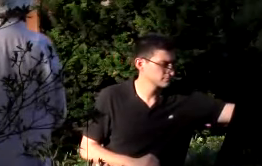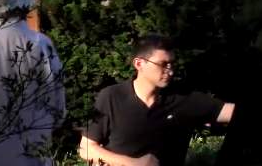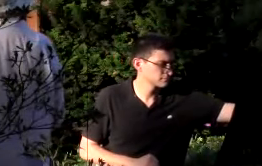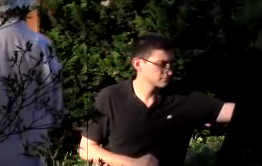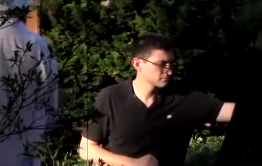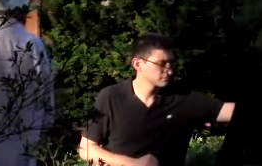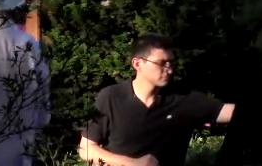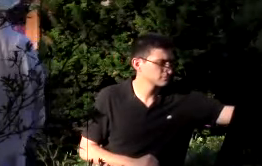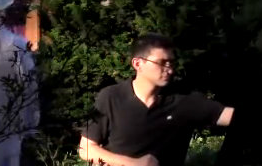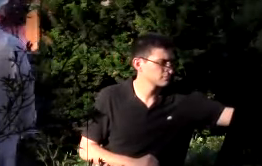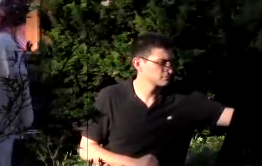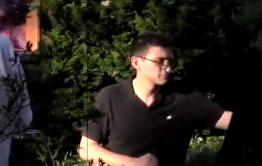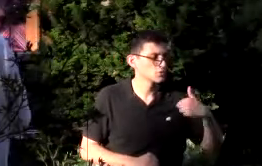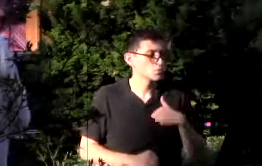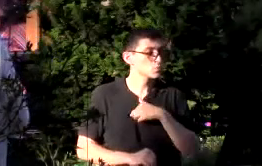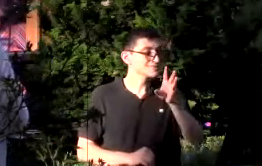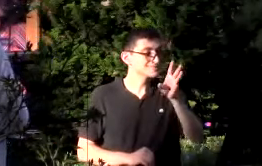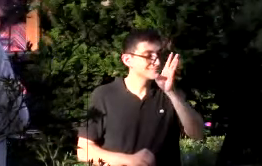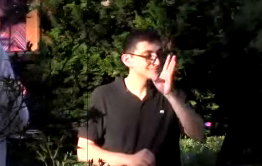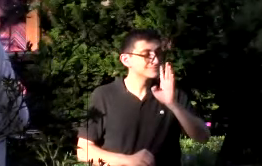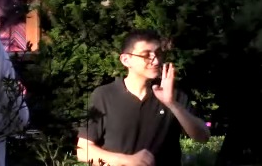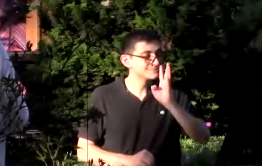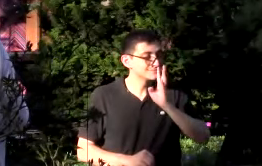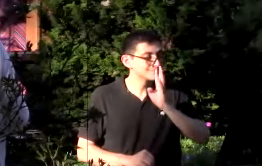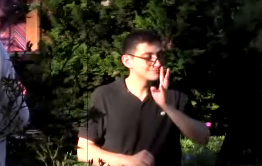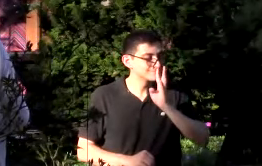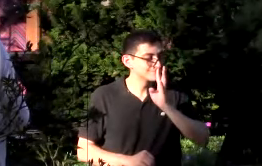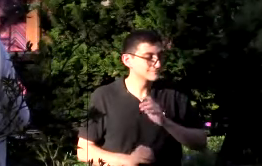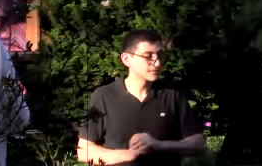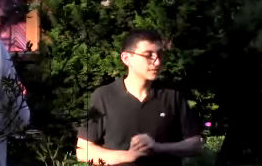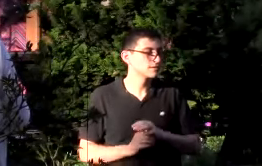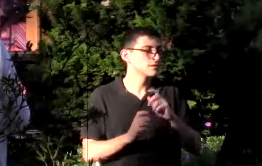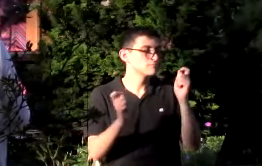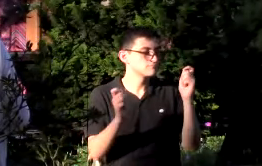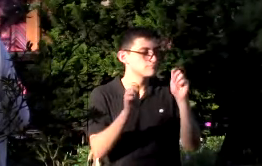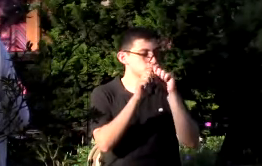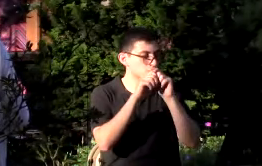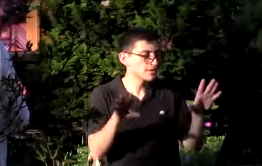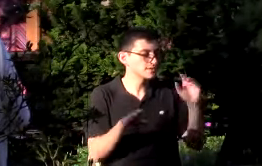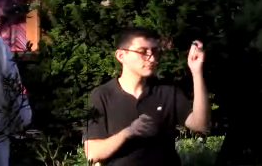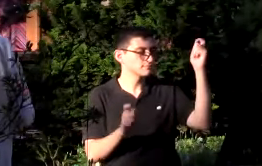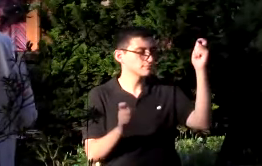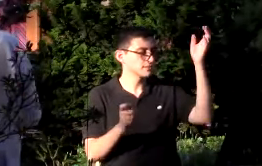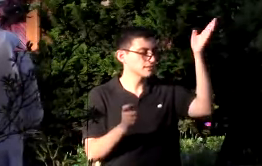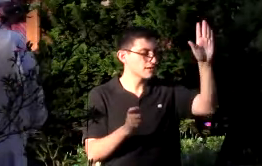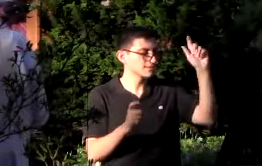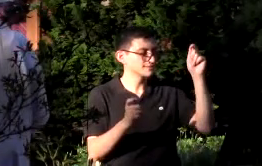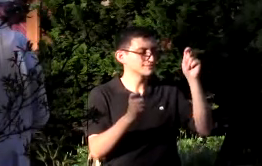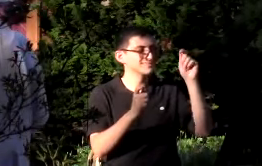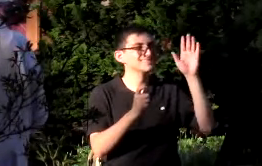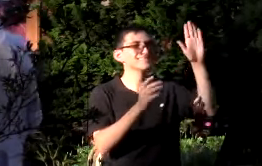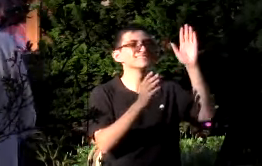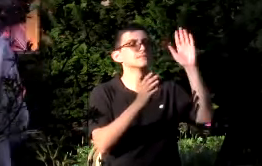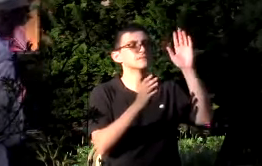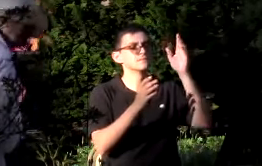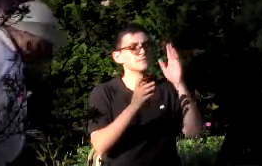Kadosh, Ukadoshim Bechol Yom Yehalelucha Sela, Baruch Ata Adonai Ha'el HaKadosh. And please